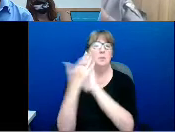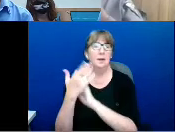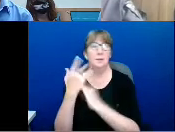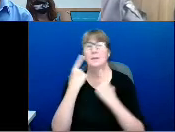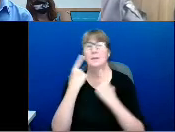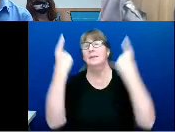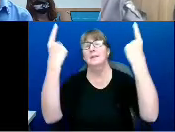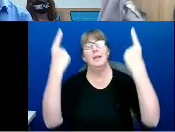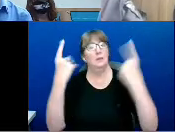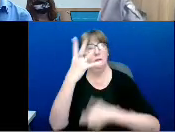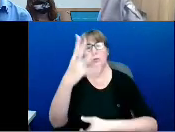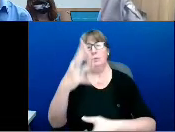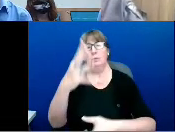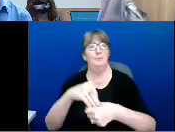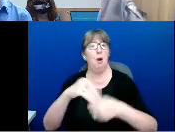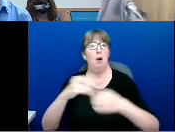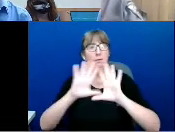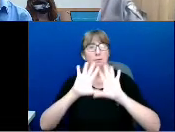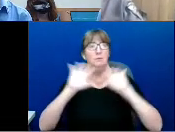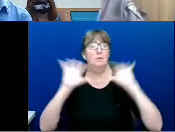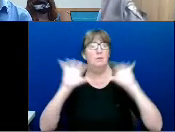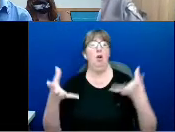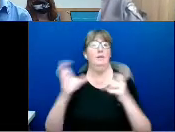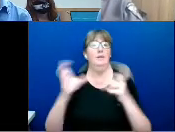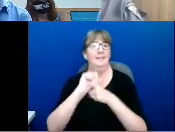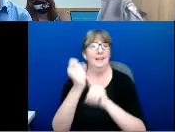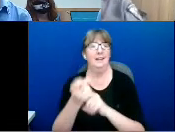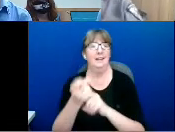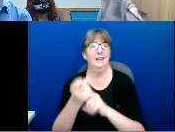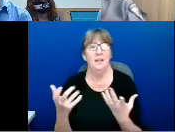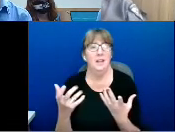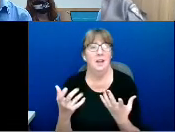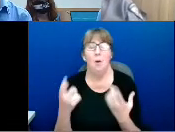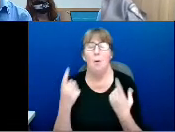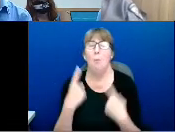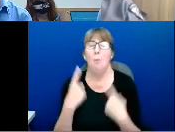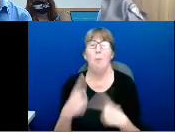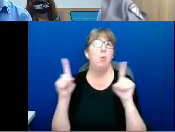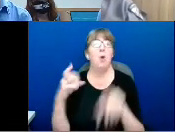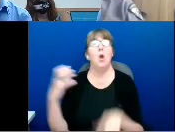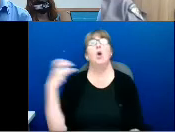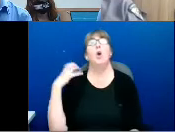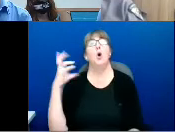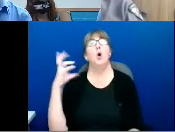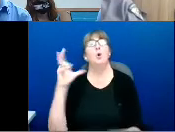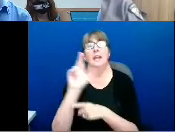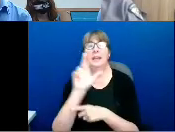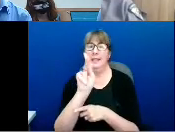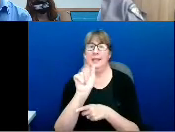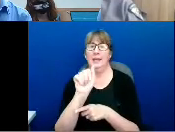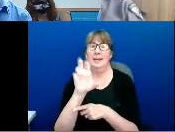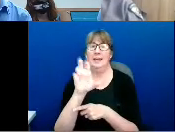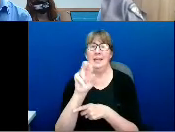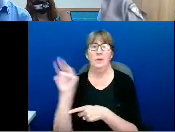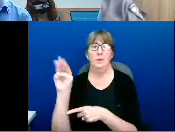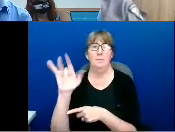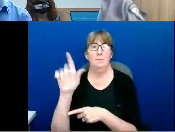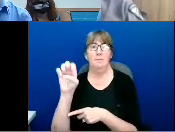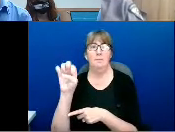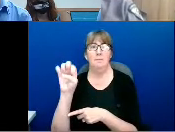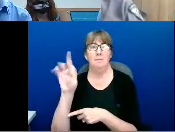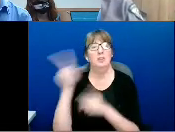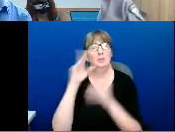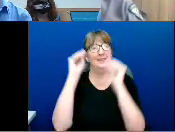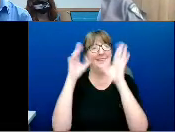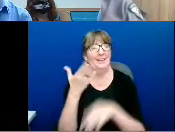of society. I don't think we could have done it without Coach K, Karen Miller. She was the teacher there that